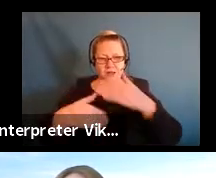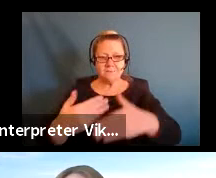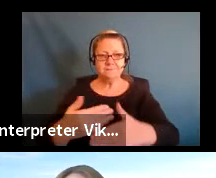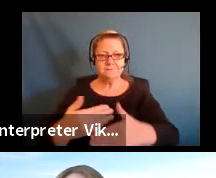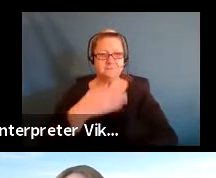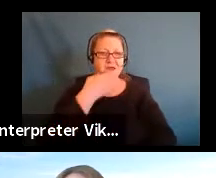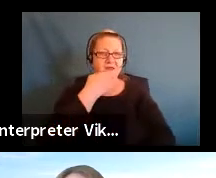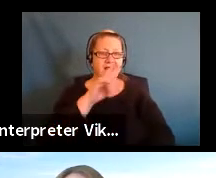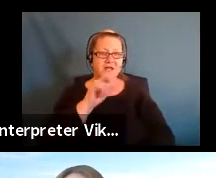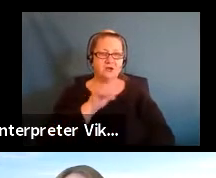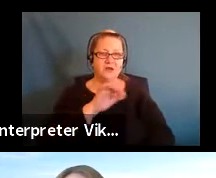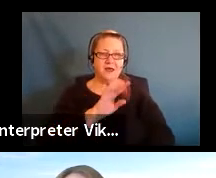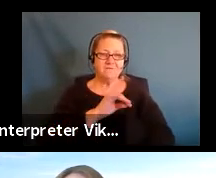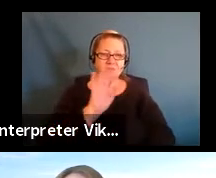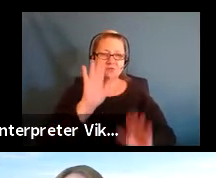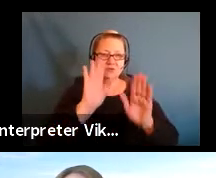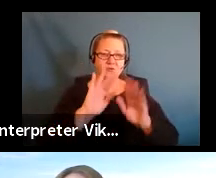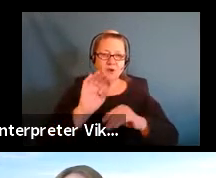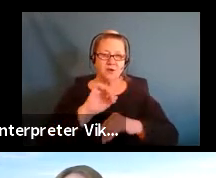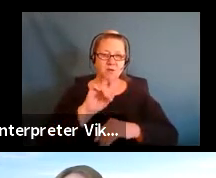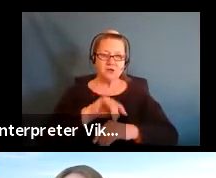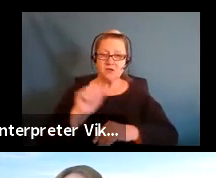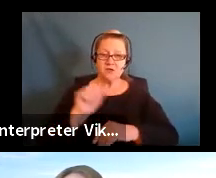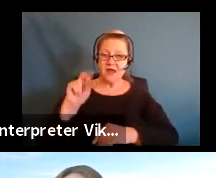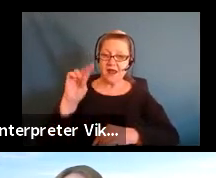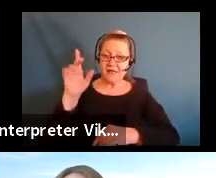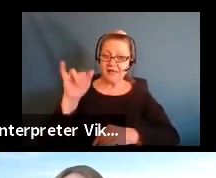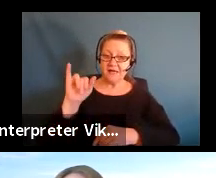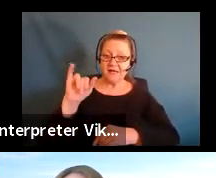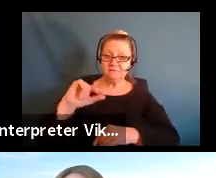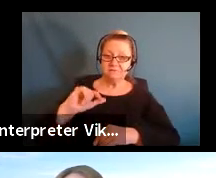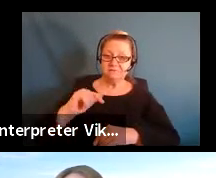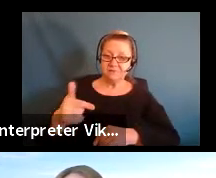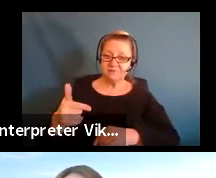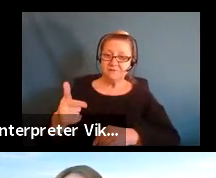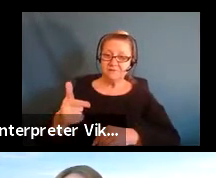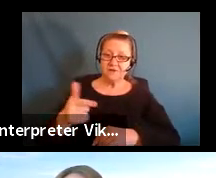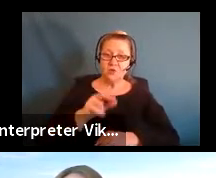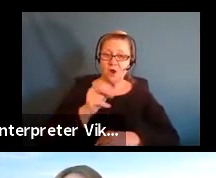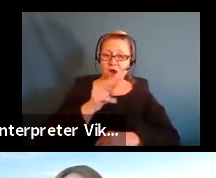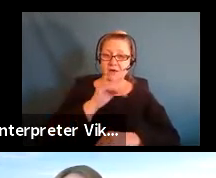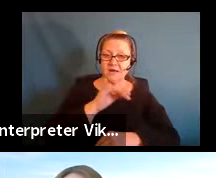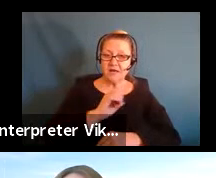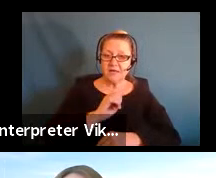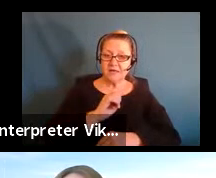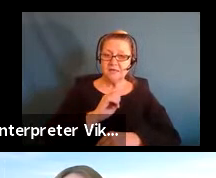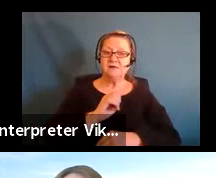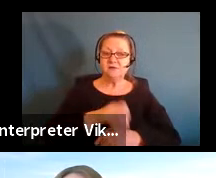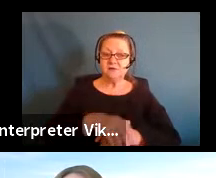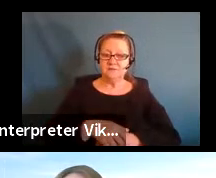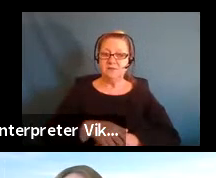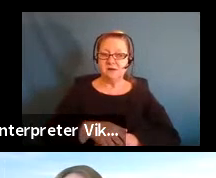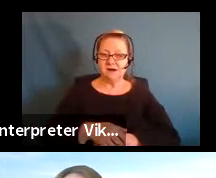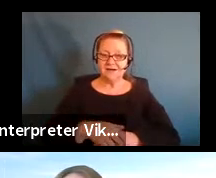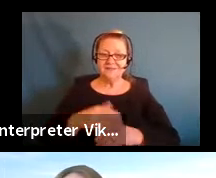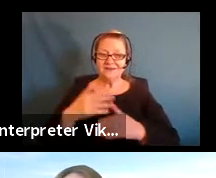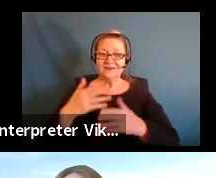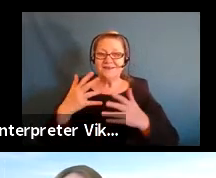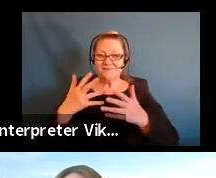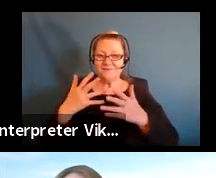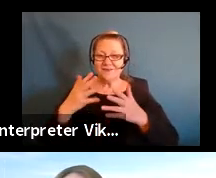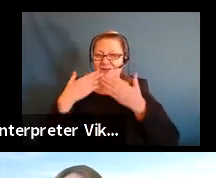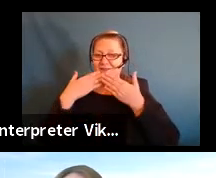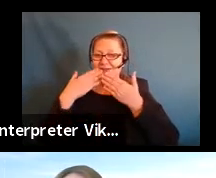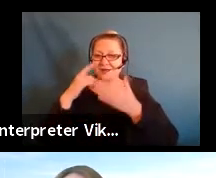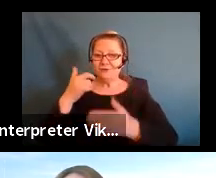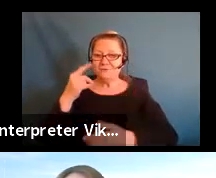you, David, for that great question. Andy, let's go to you, and then we'll go to Ronnie Kelly, and then we'll thank Grace and Mark for being with us